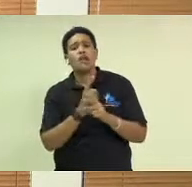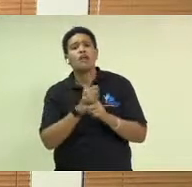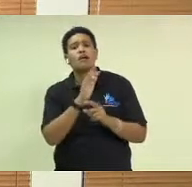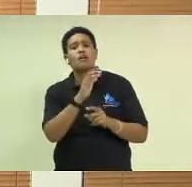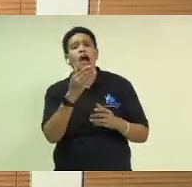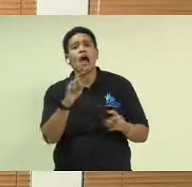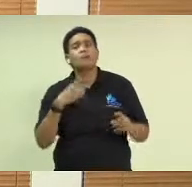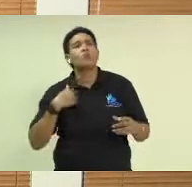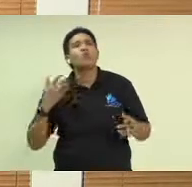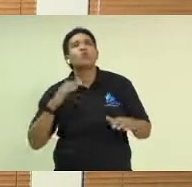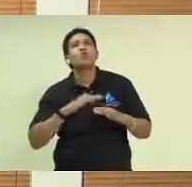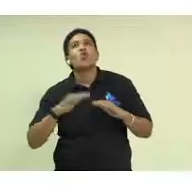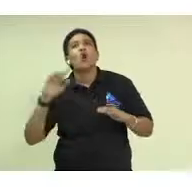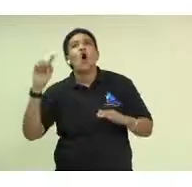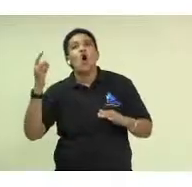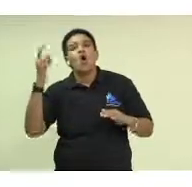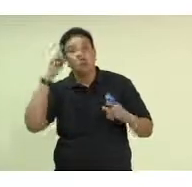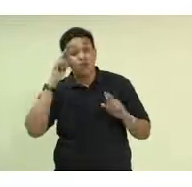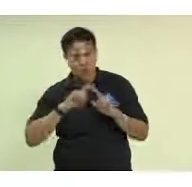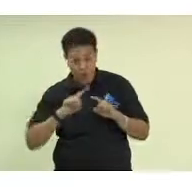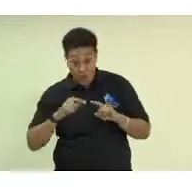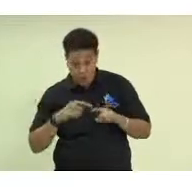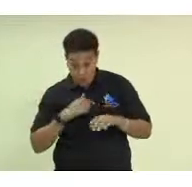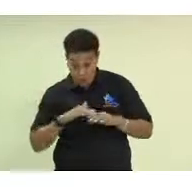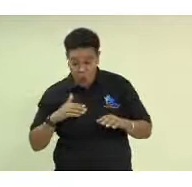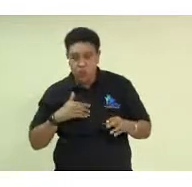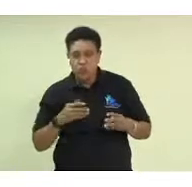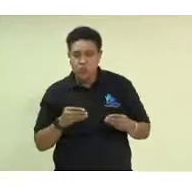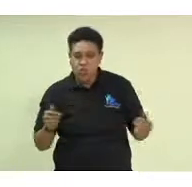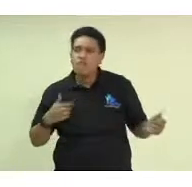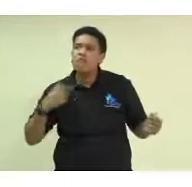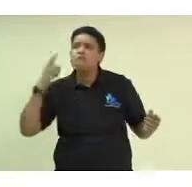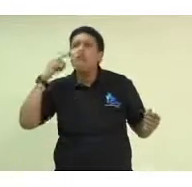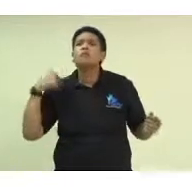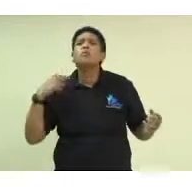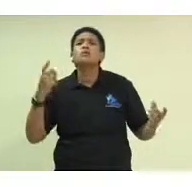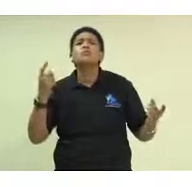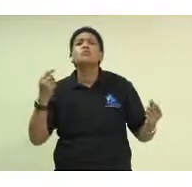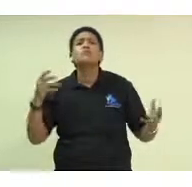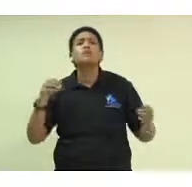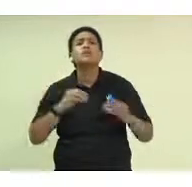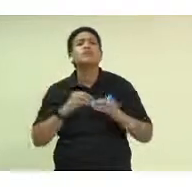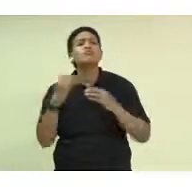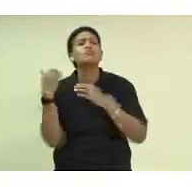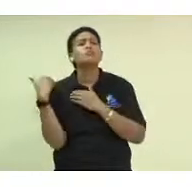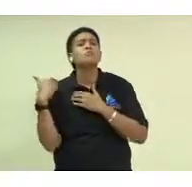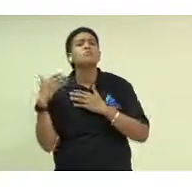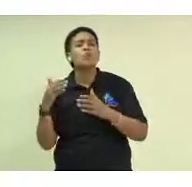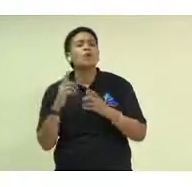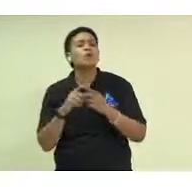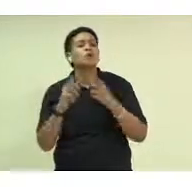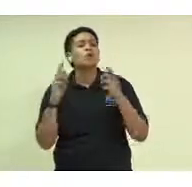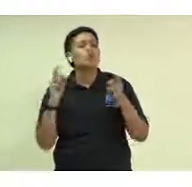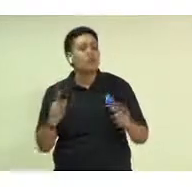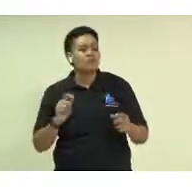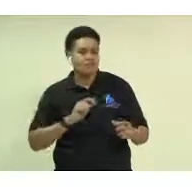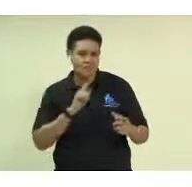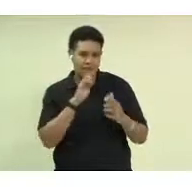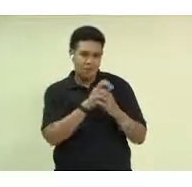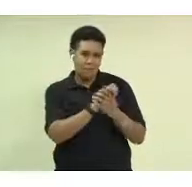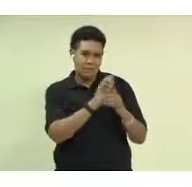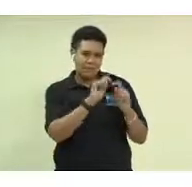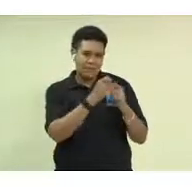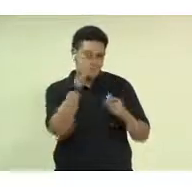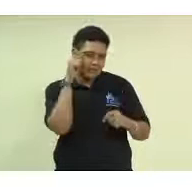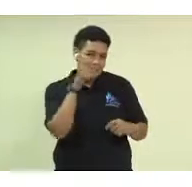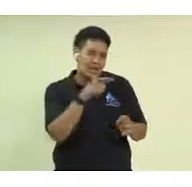always agree, and when we don't, we resolve them. And I think we did so in a responsible way and swiftly. So I commend the team for